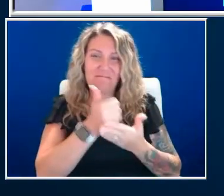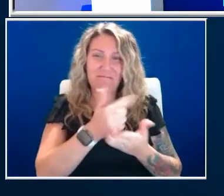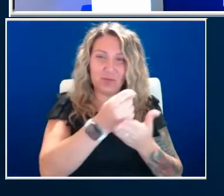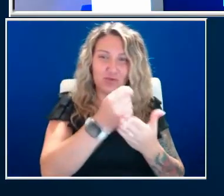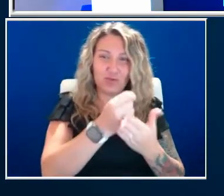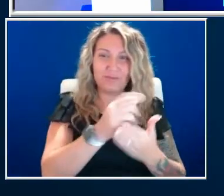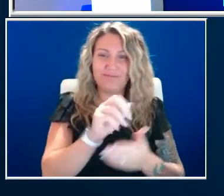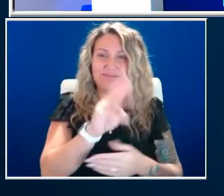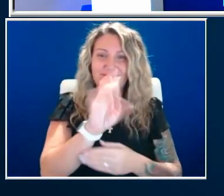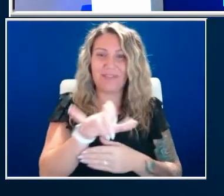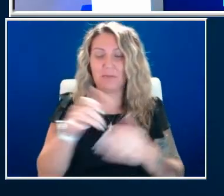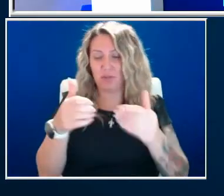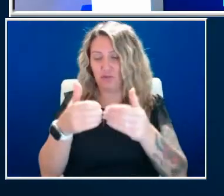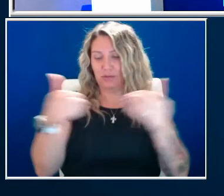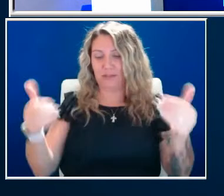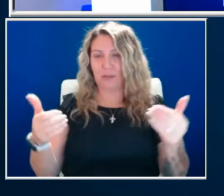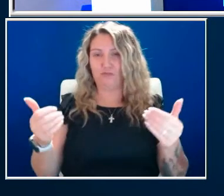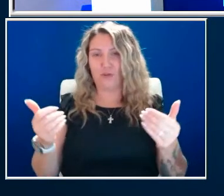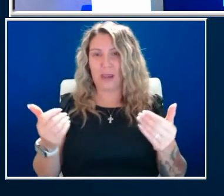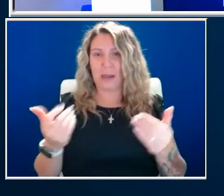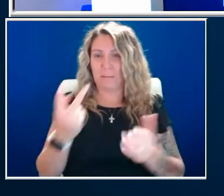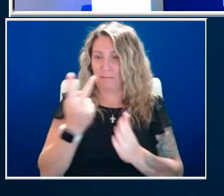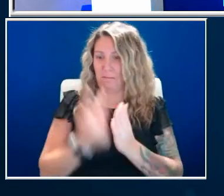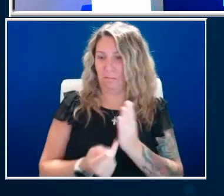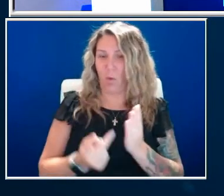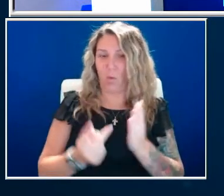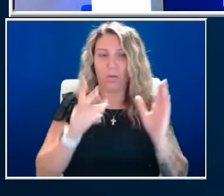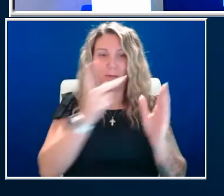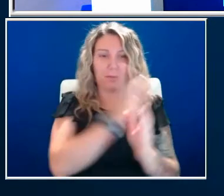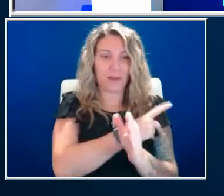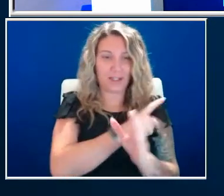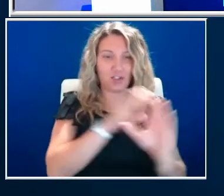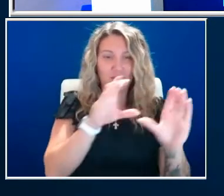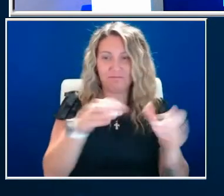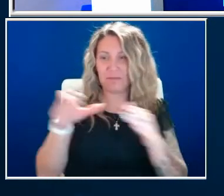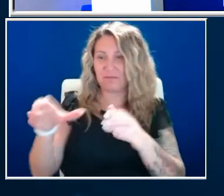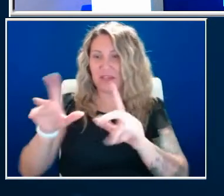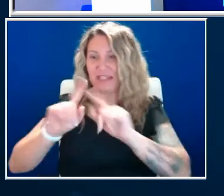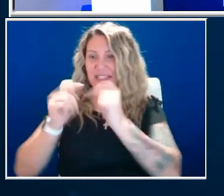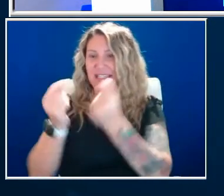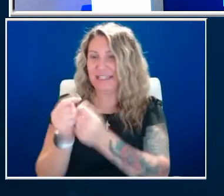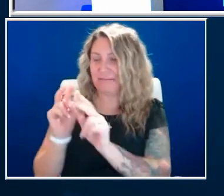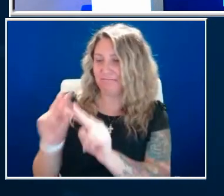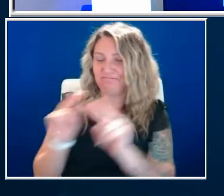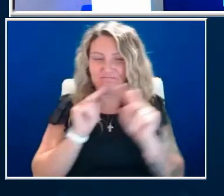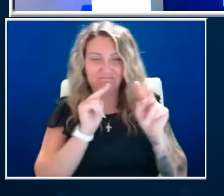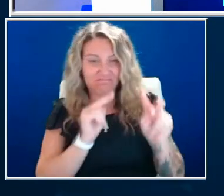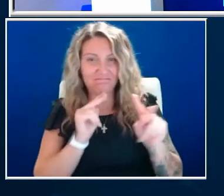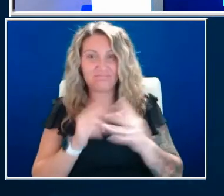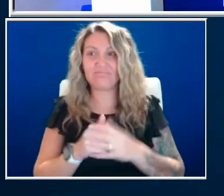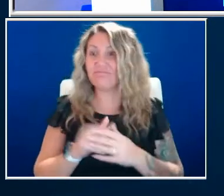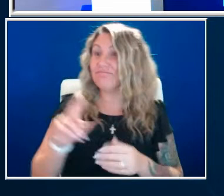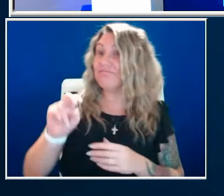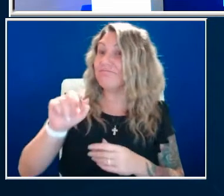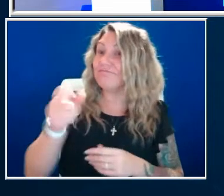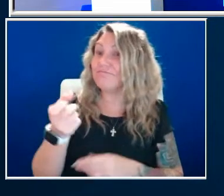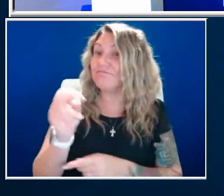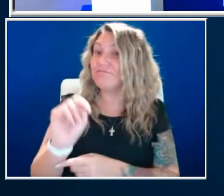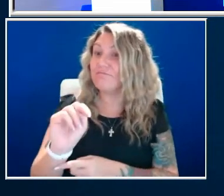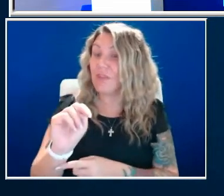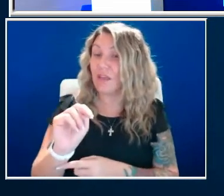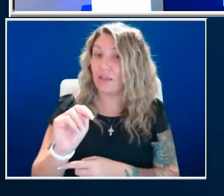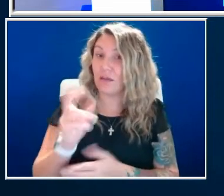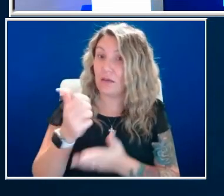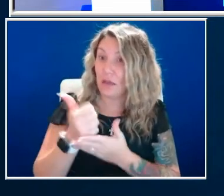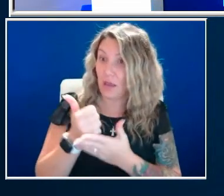teams looking after both patients separately. Nathan, it had to have been helpful that you had a good understanding of what AVM is, and